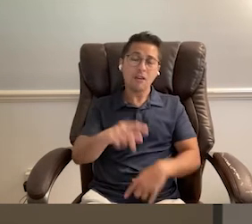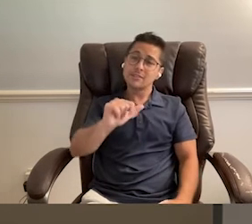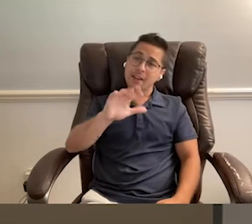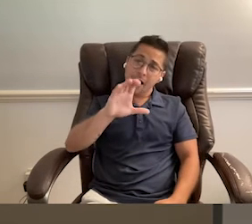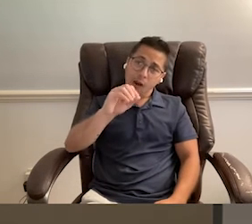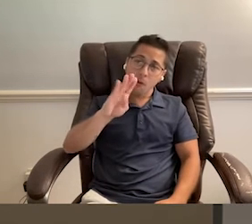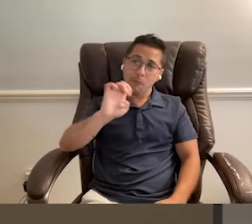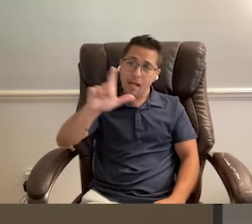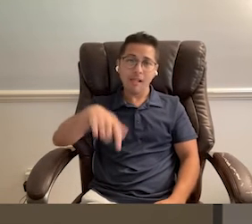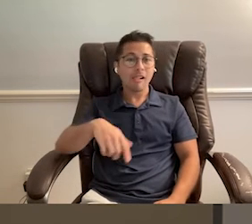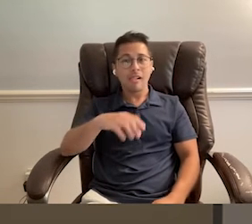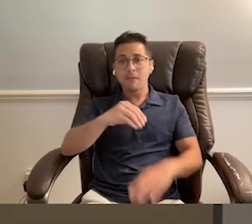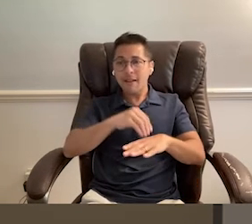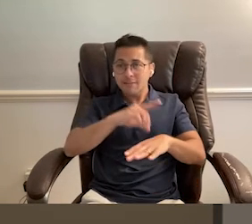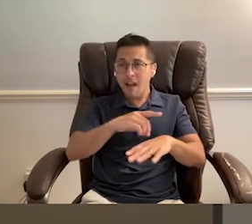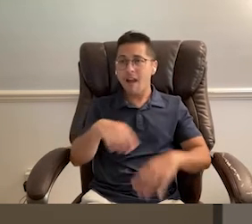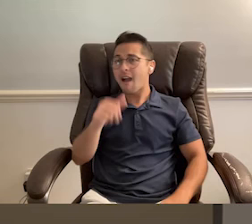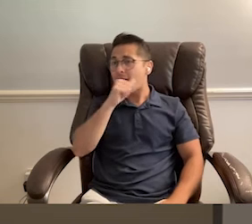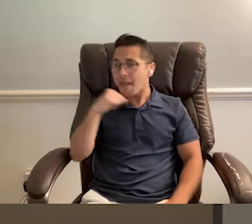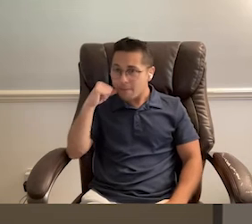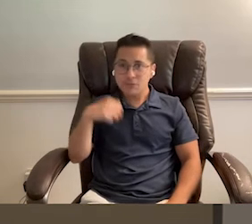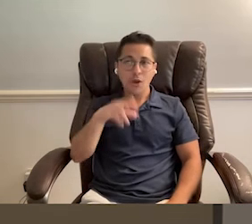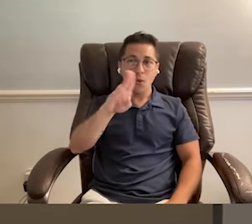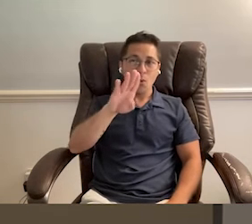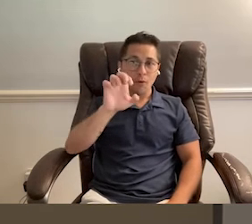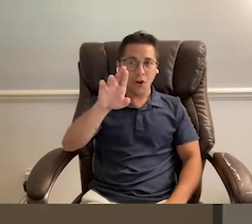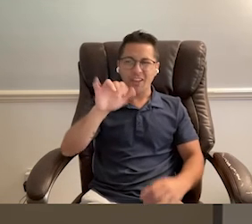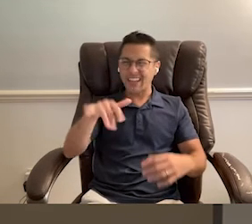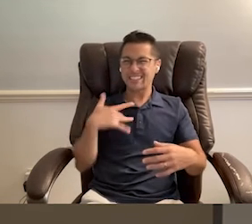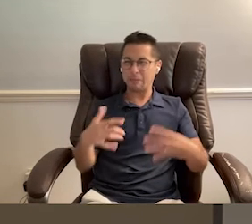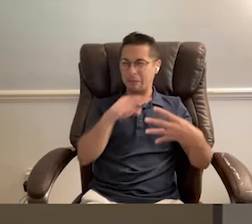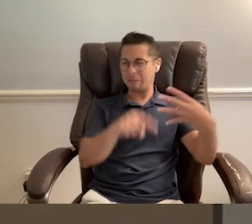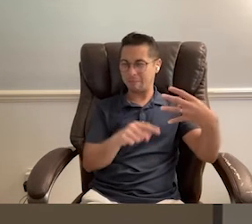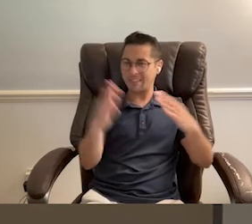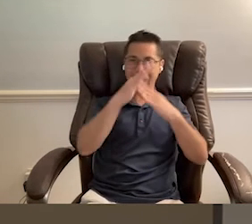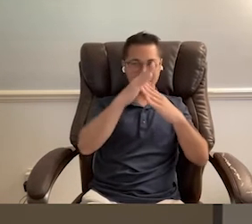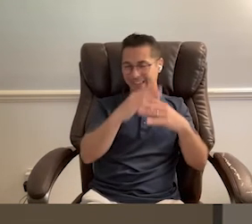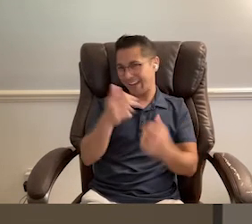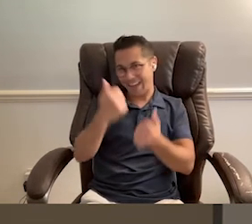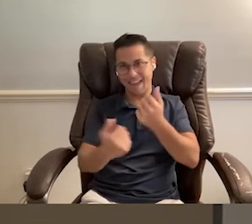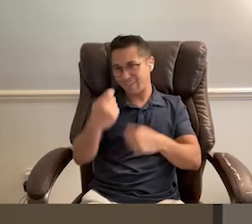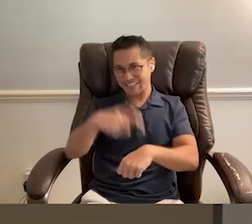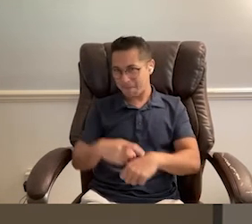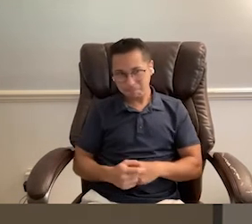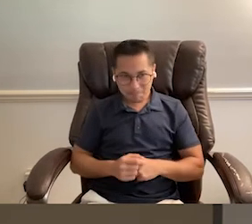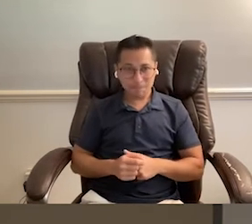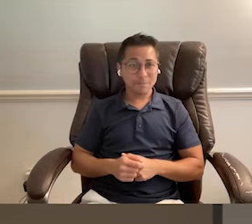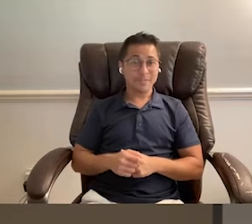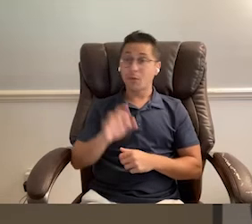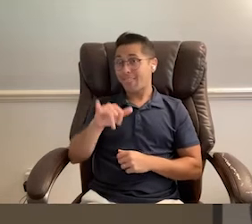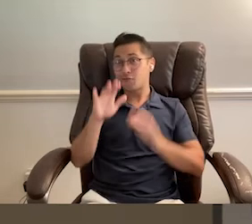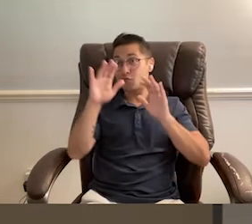McDonald's, Amazon, Uber. Like, those are the top 4, like, every time. And so, which is great. But